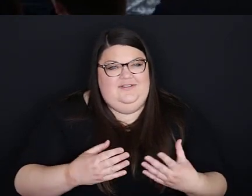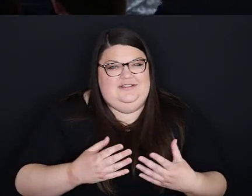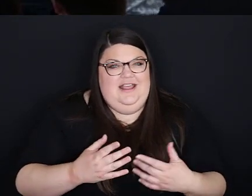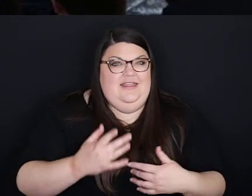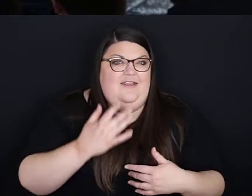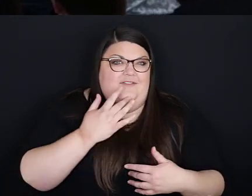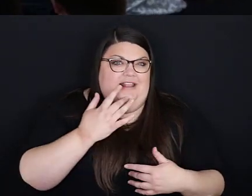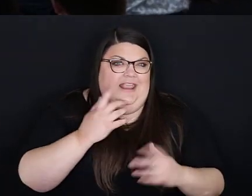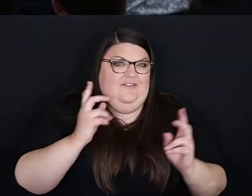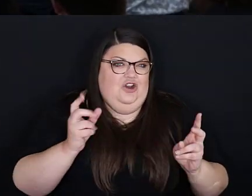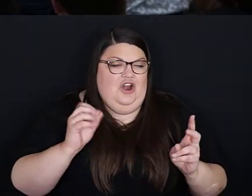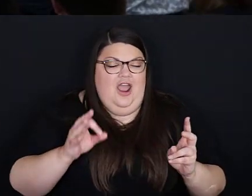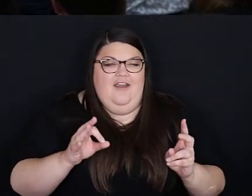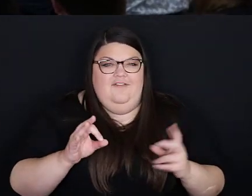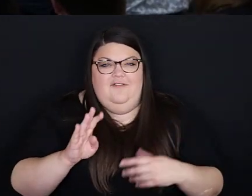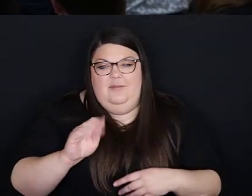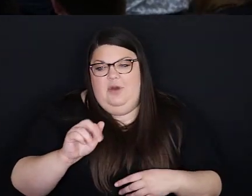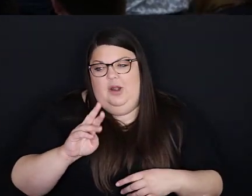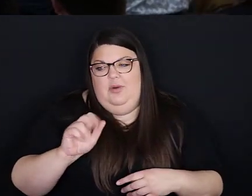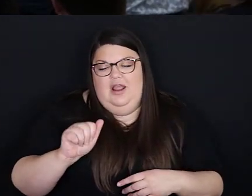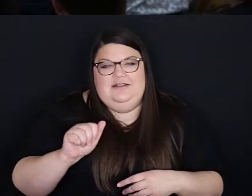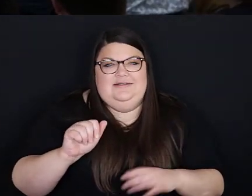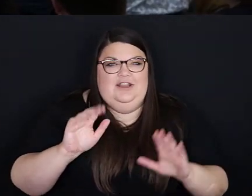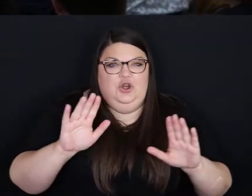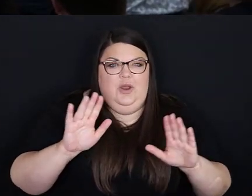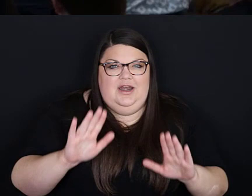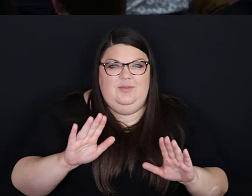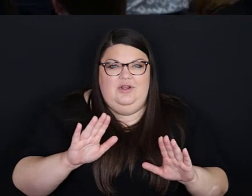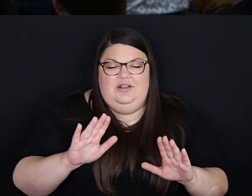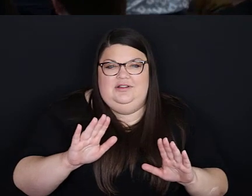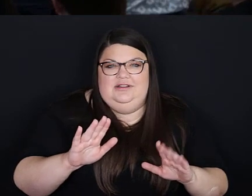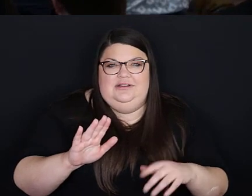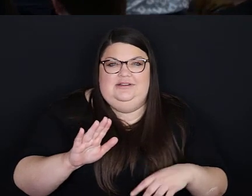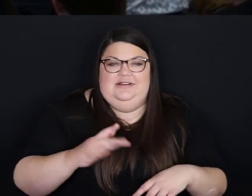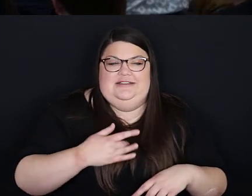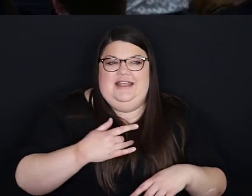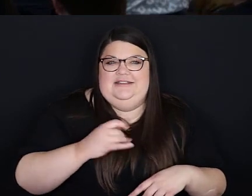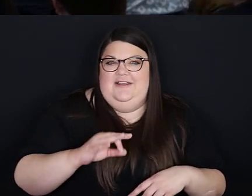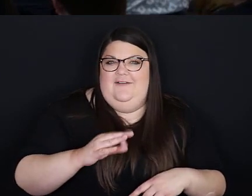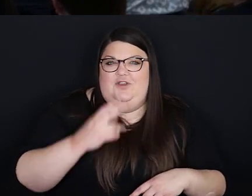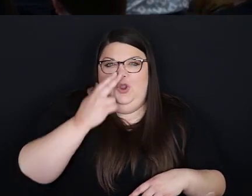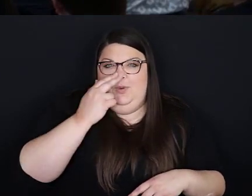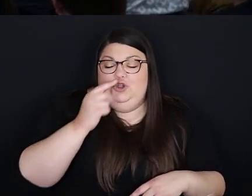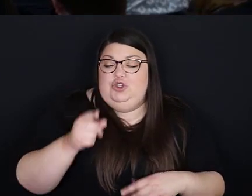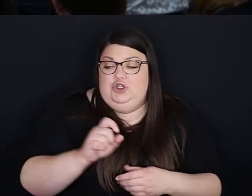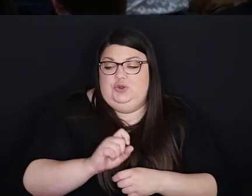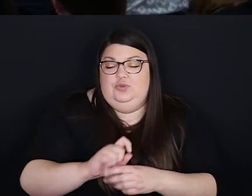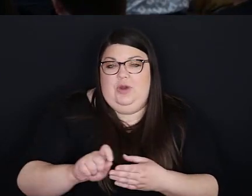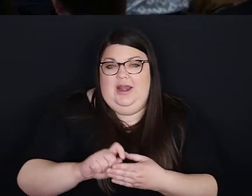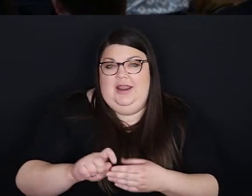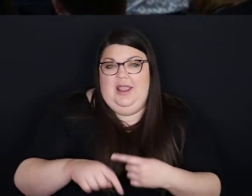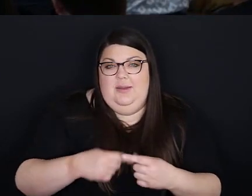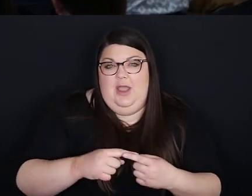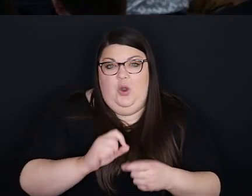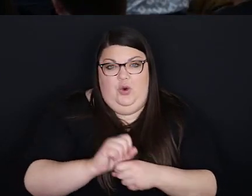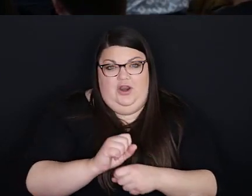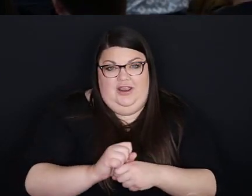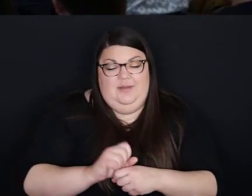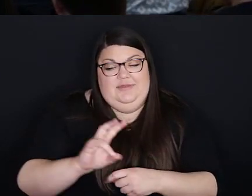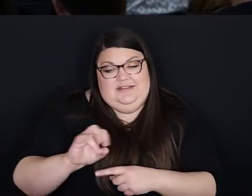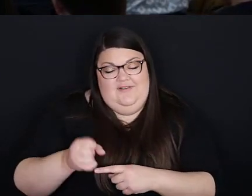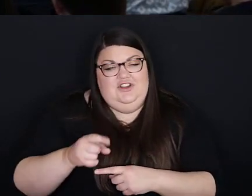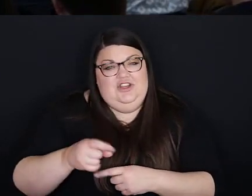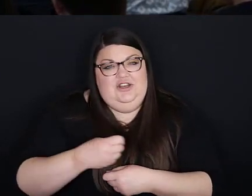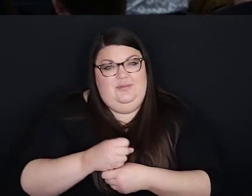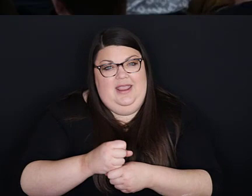the flavor of Barbara's incredible sense of humor. And so she's writing about working, of course, because in the 70s she had to make a living,